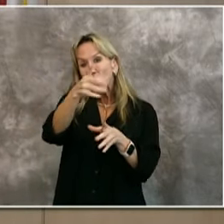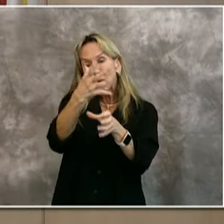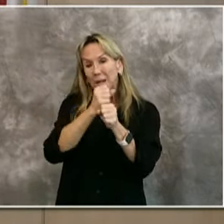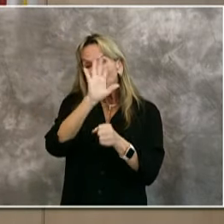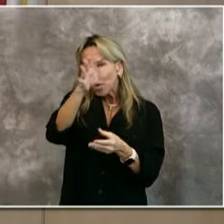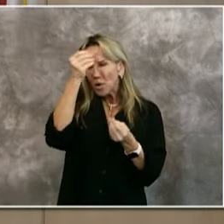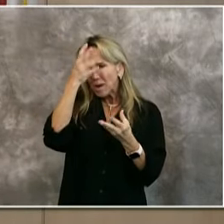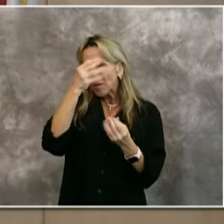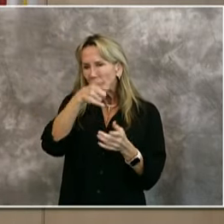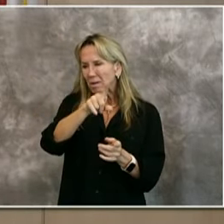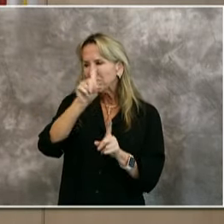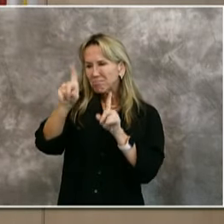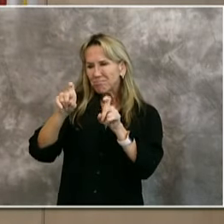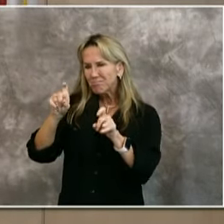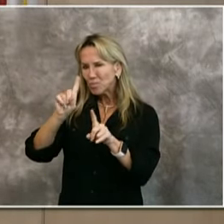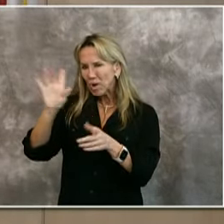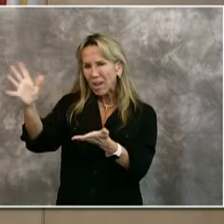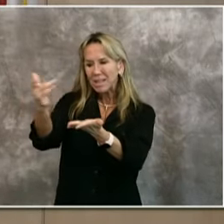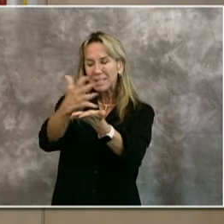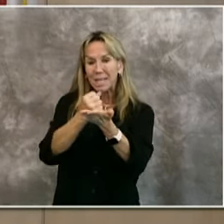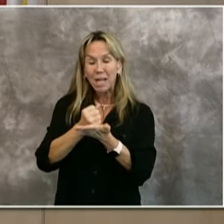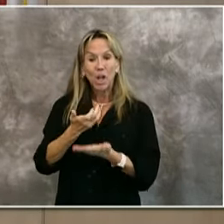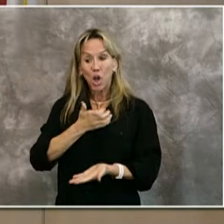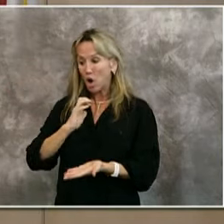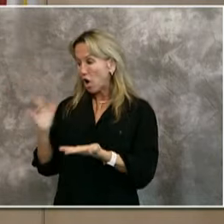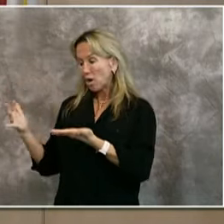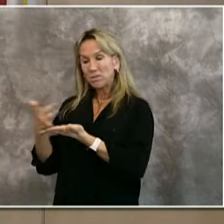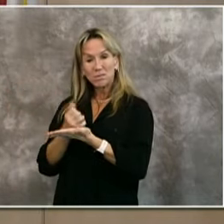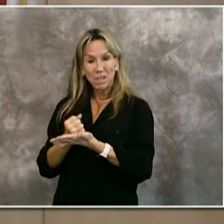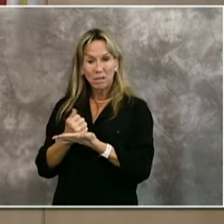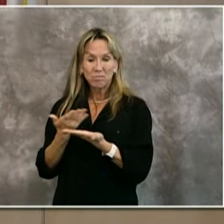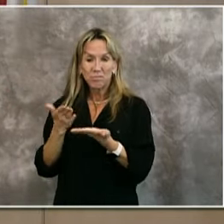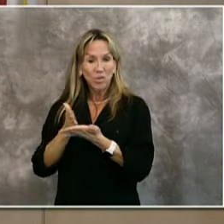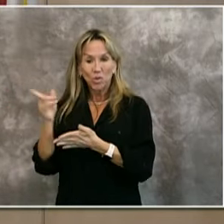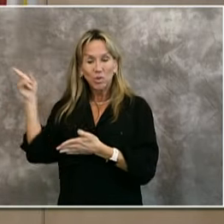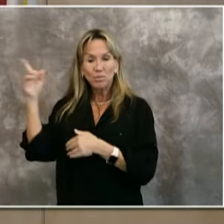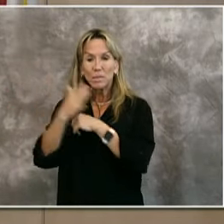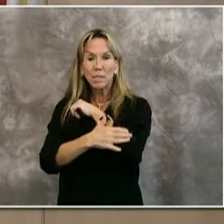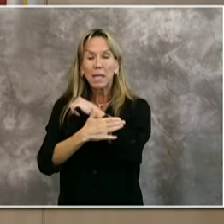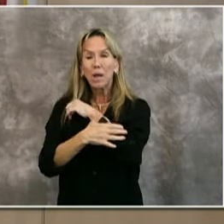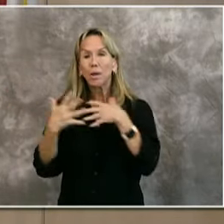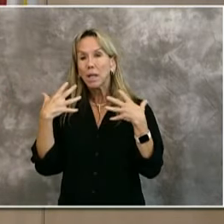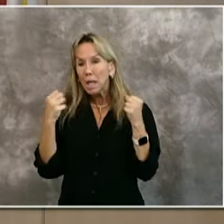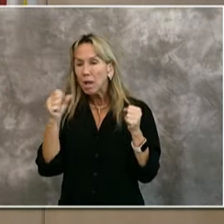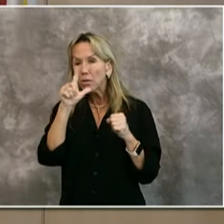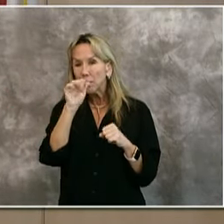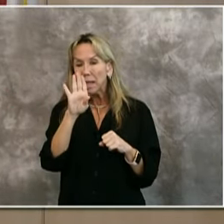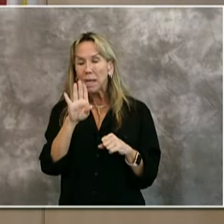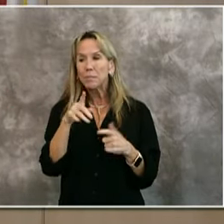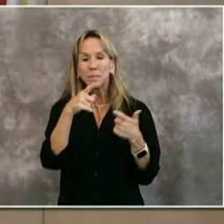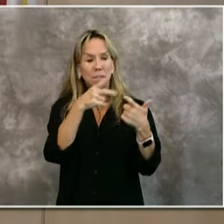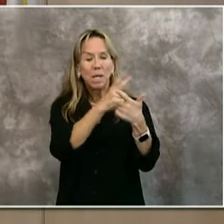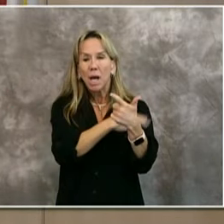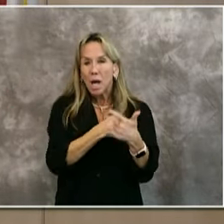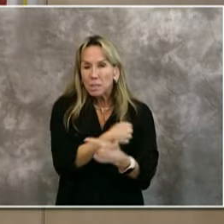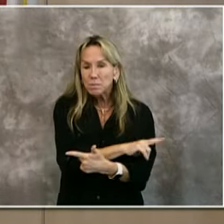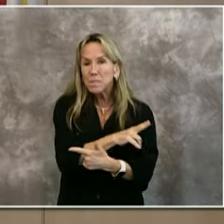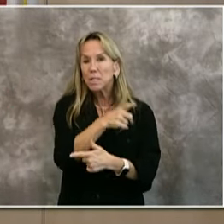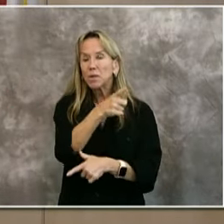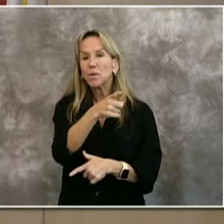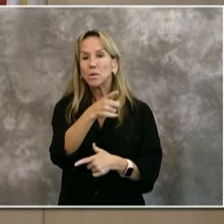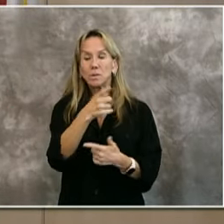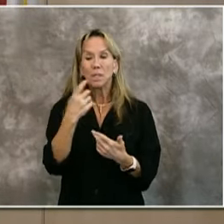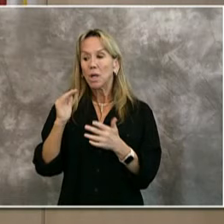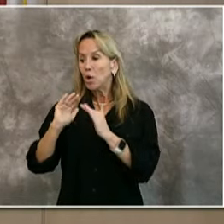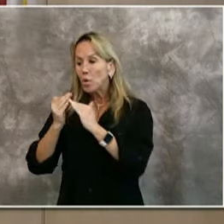how they're collecting that data, but our data is comprised by our county public health lab, all the great work that our hospitals are doing, one of